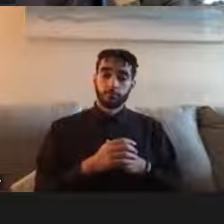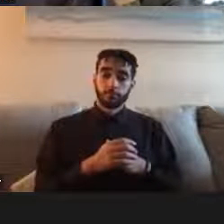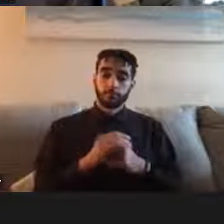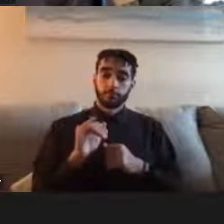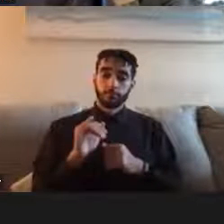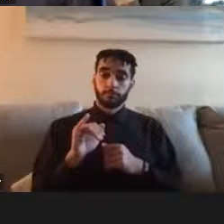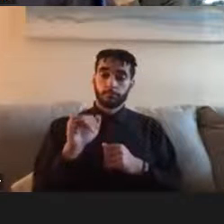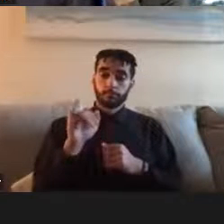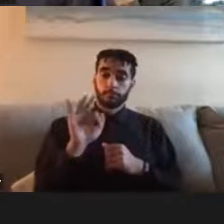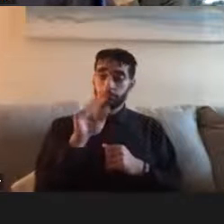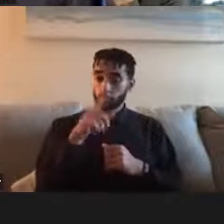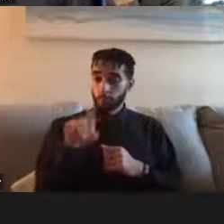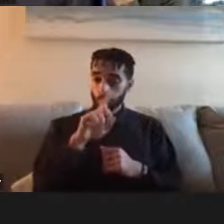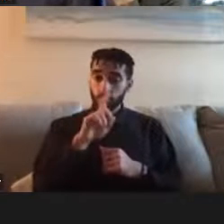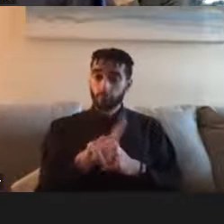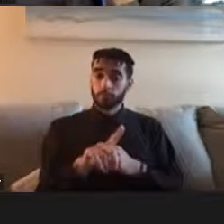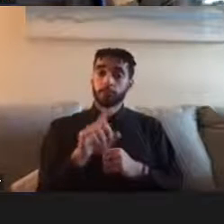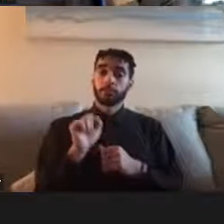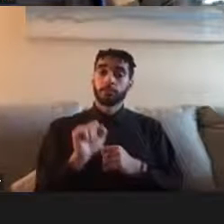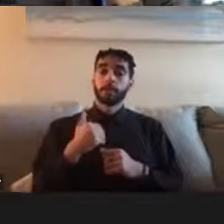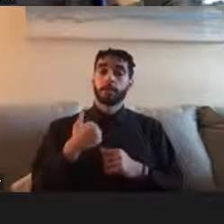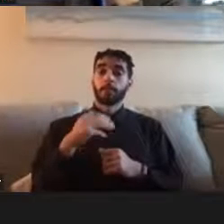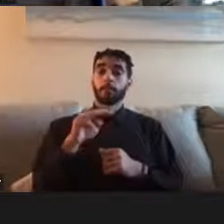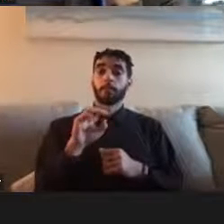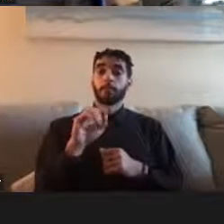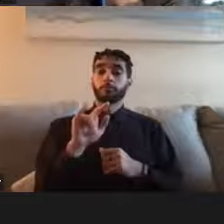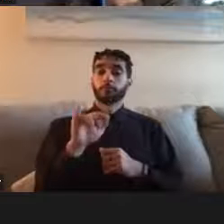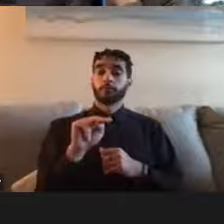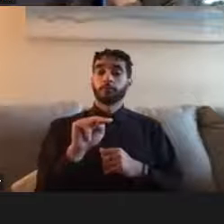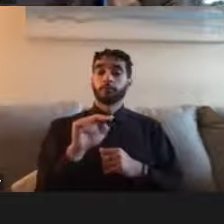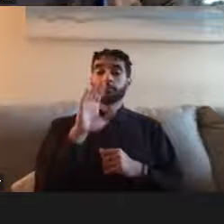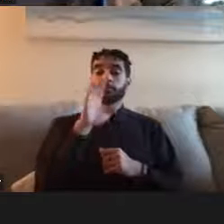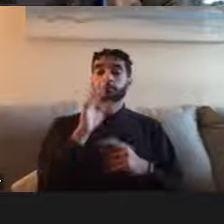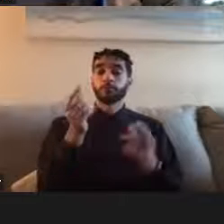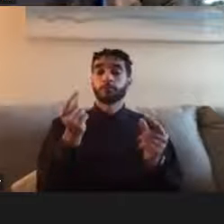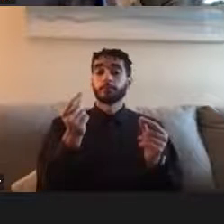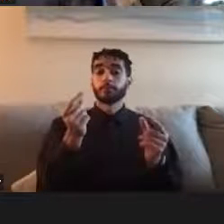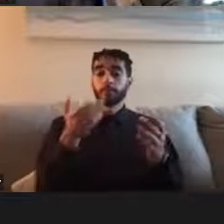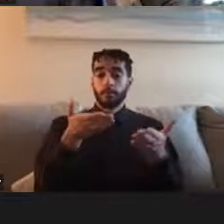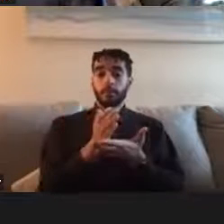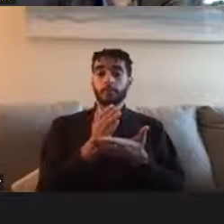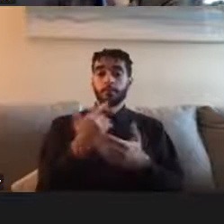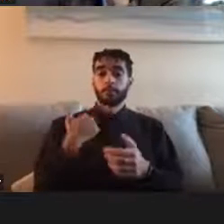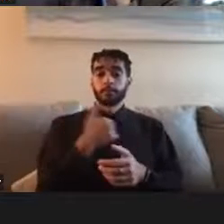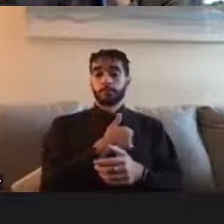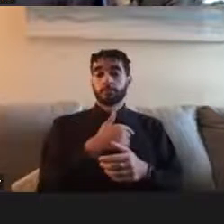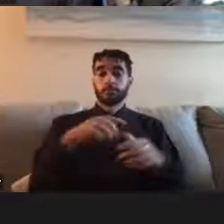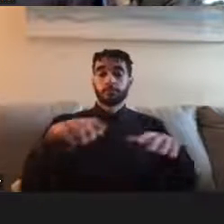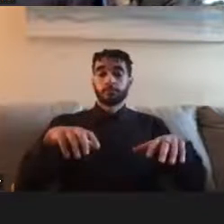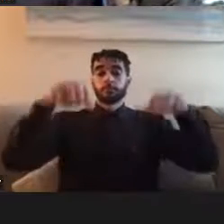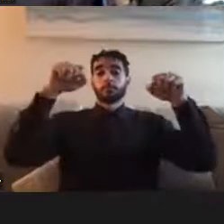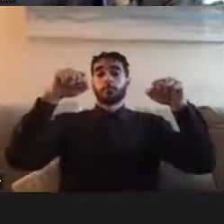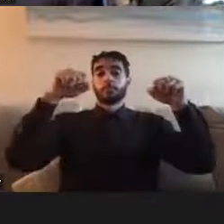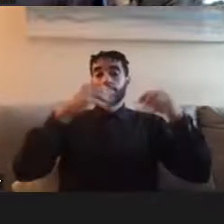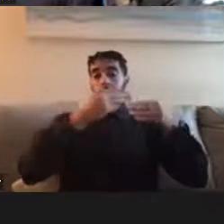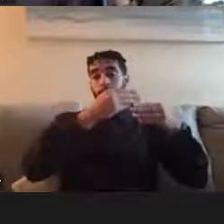of the members, who basically will allow us to adopt this revised